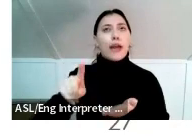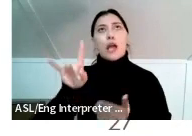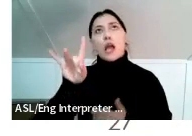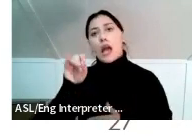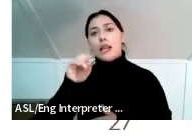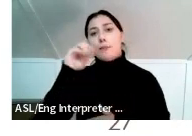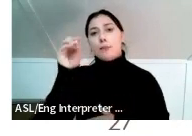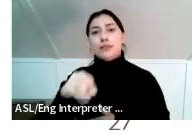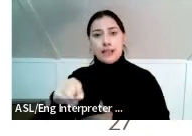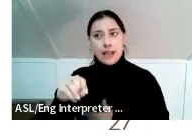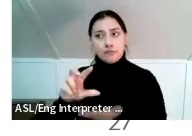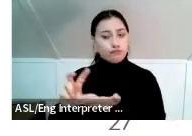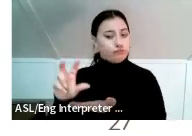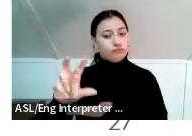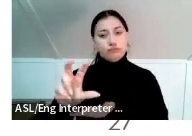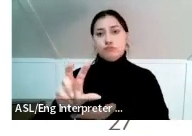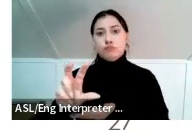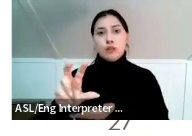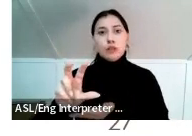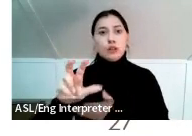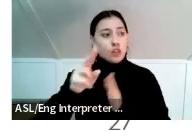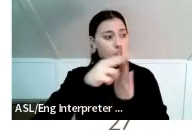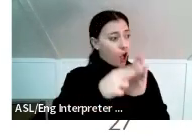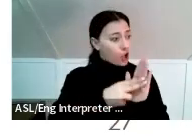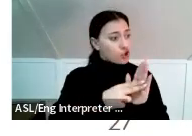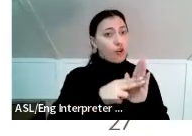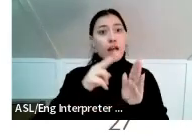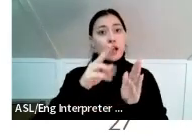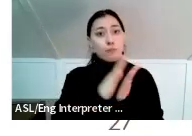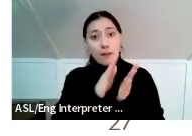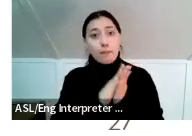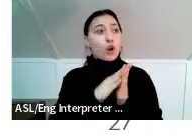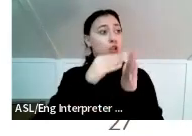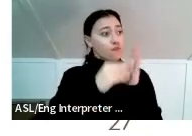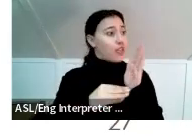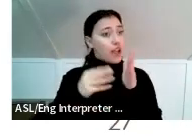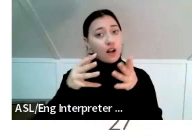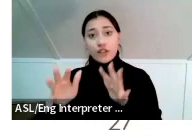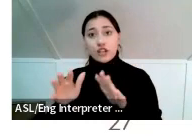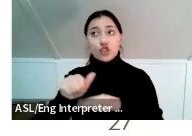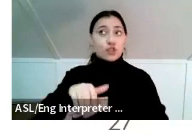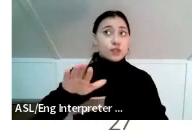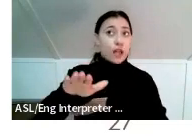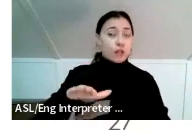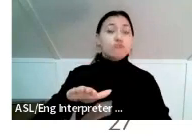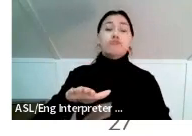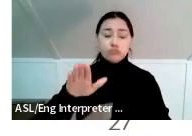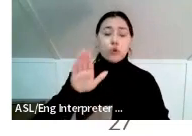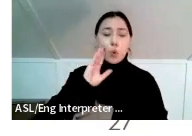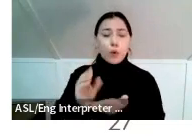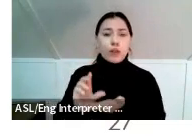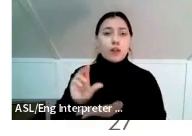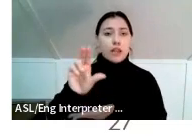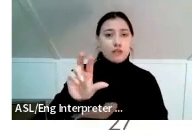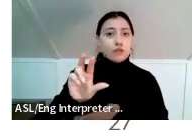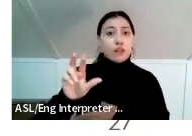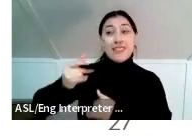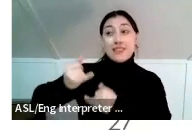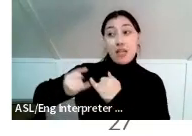of the grant once all the contract paperwork is completed, and the final 20% gets paid